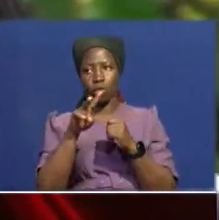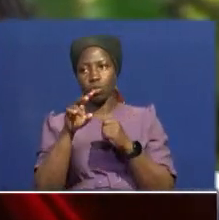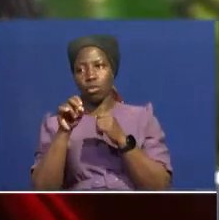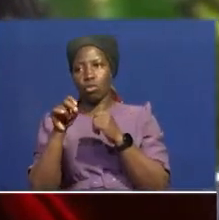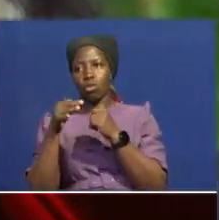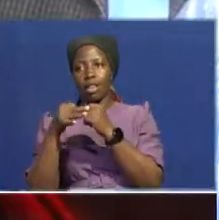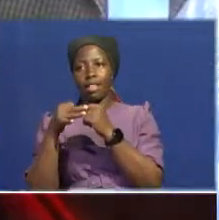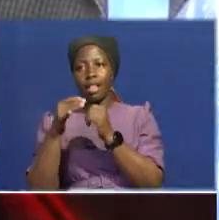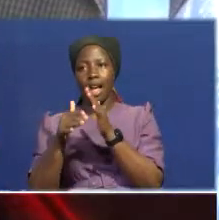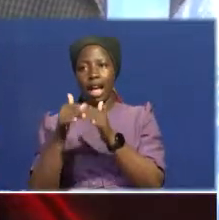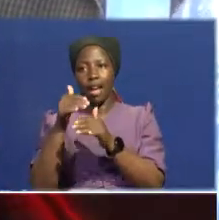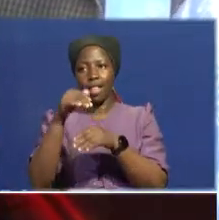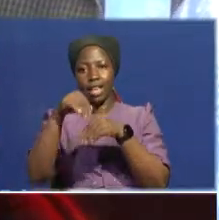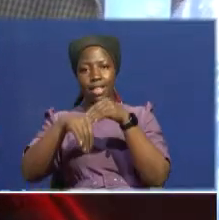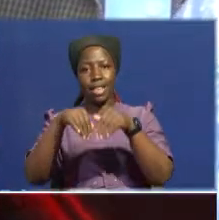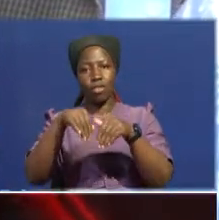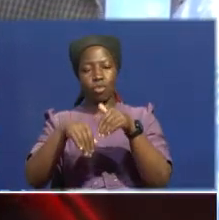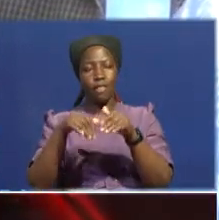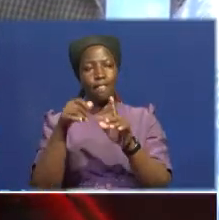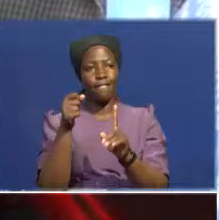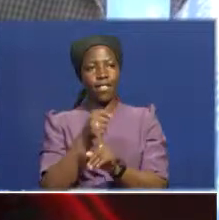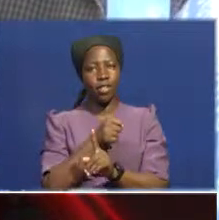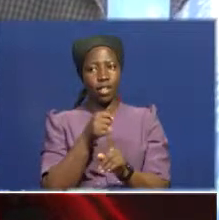post-election violence.